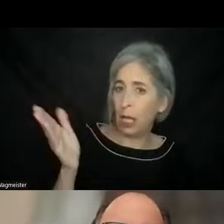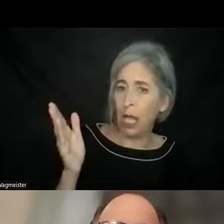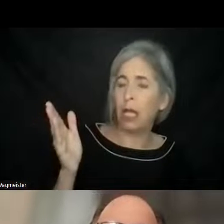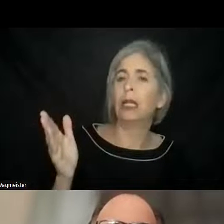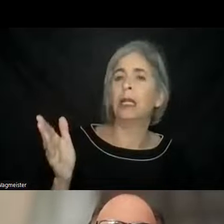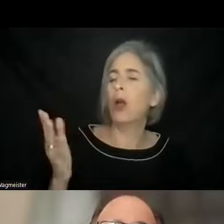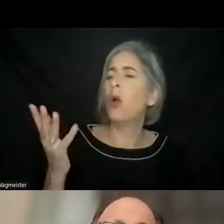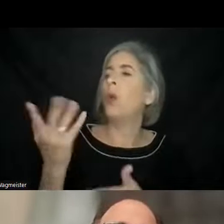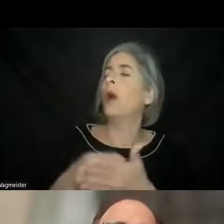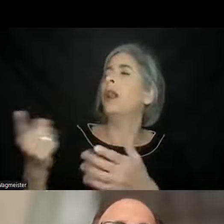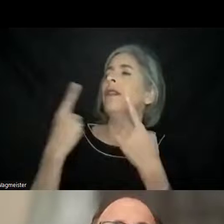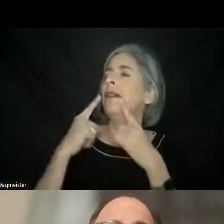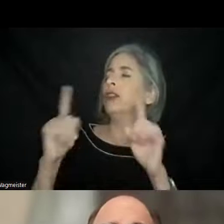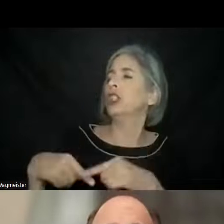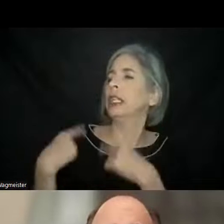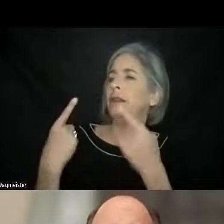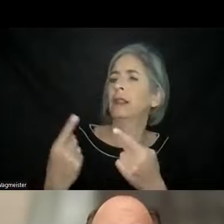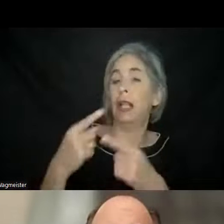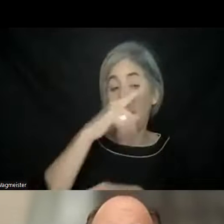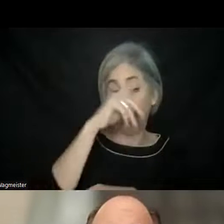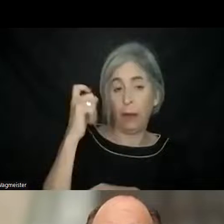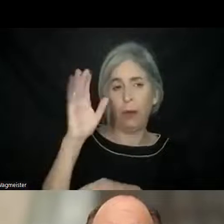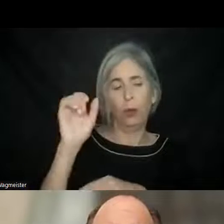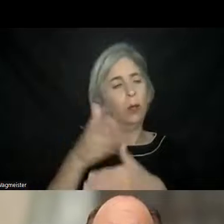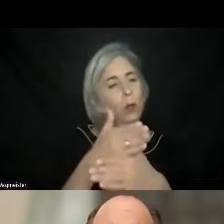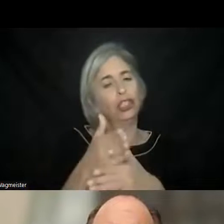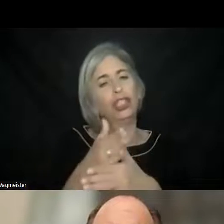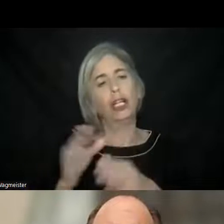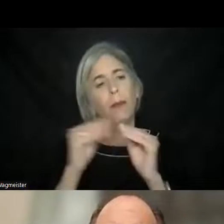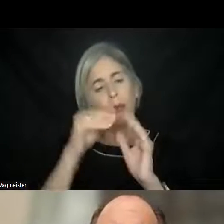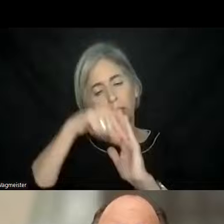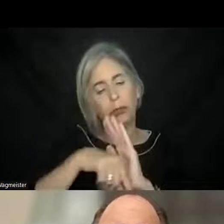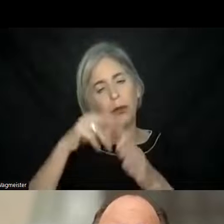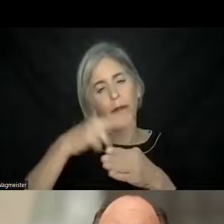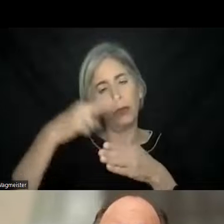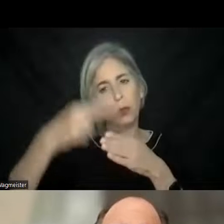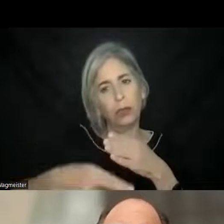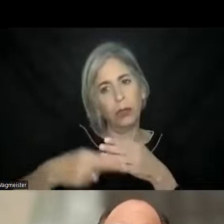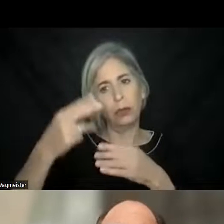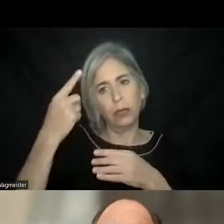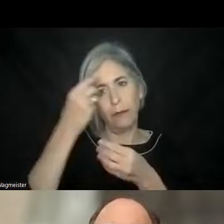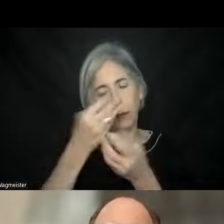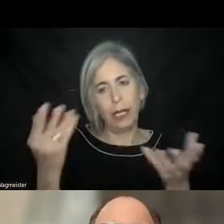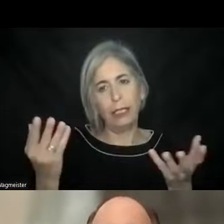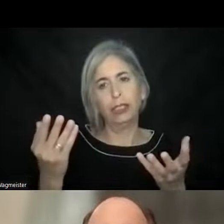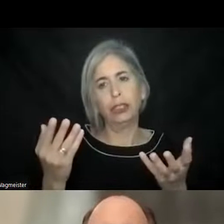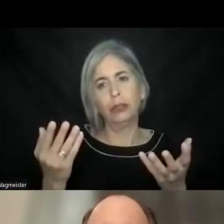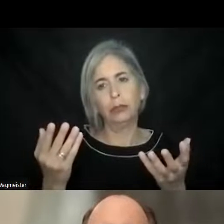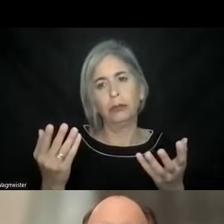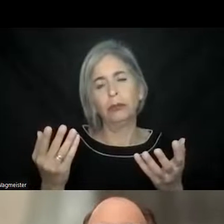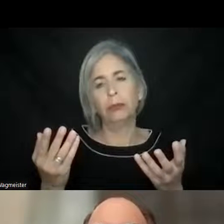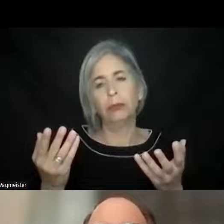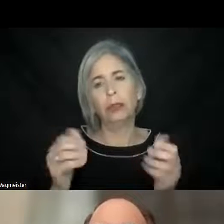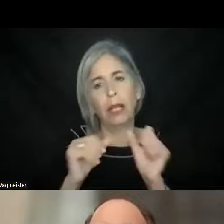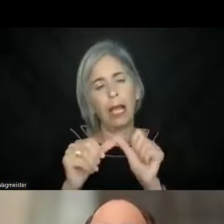achieved. So by that time, we will be able to share the results and the information. So currently it's just an ongoing activity.